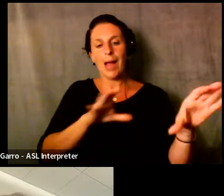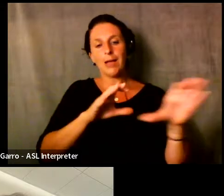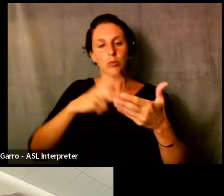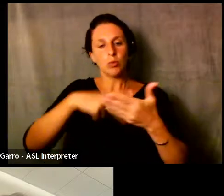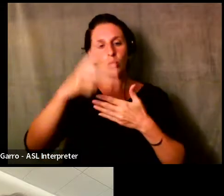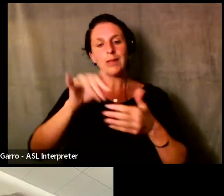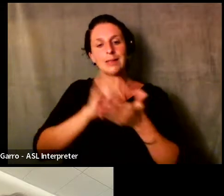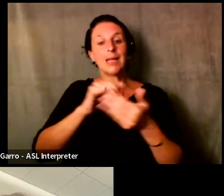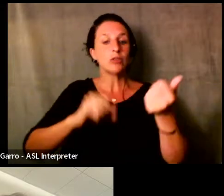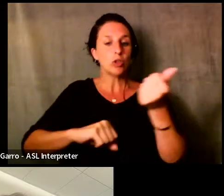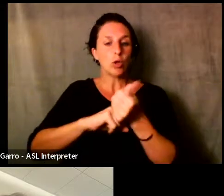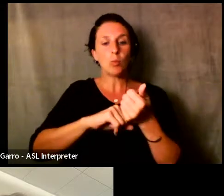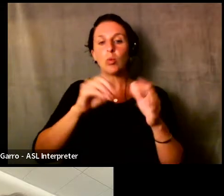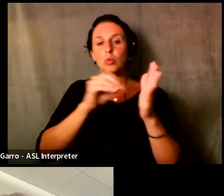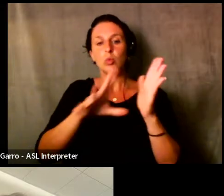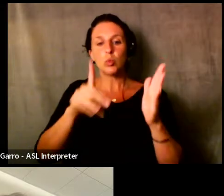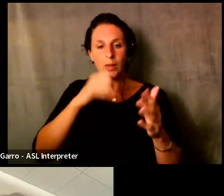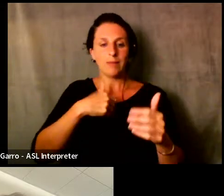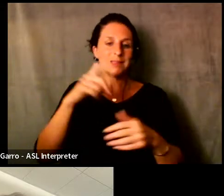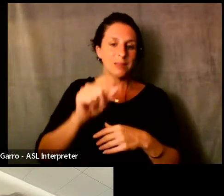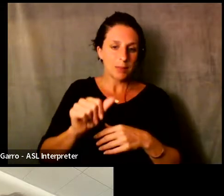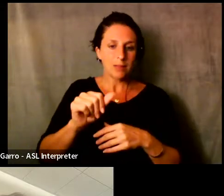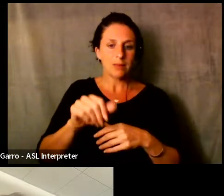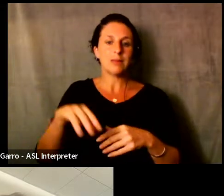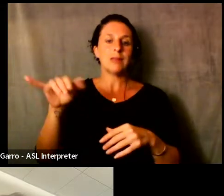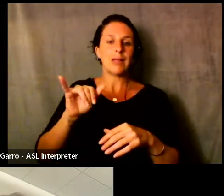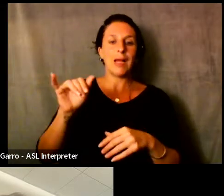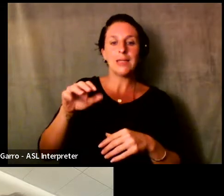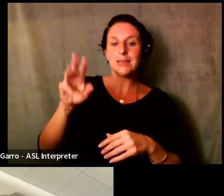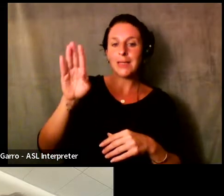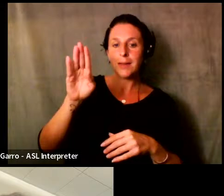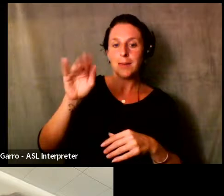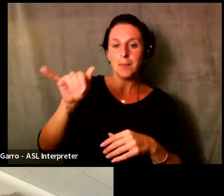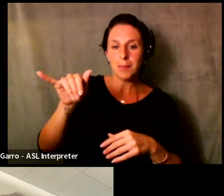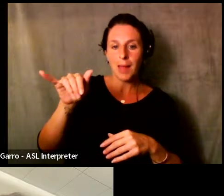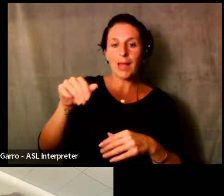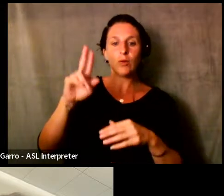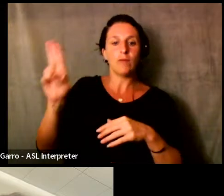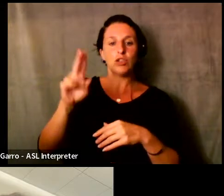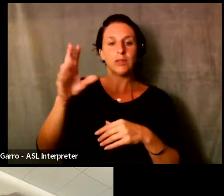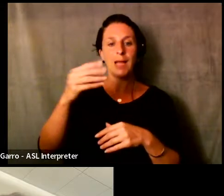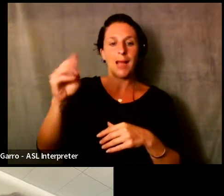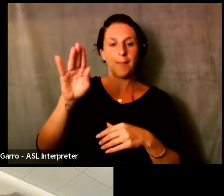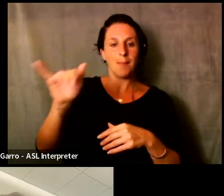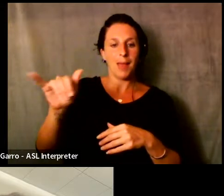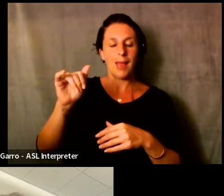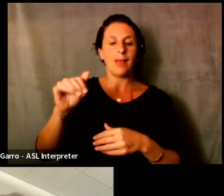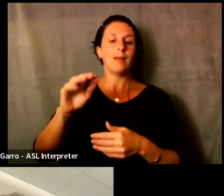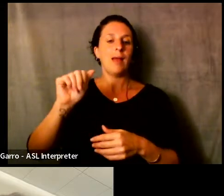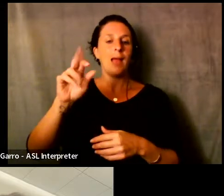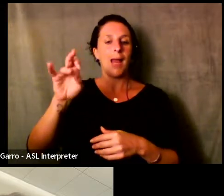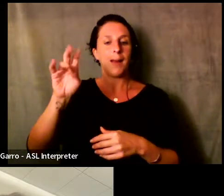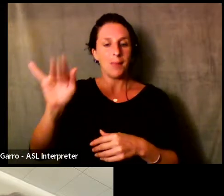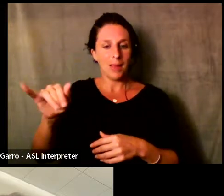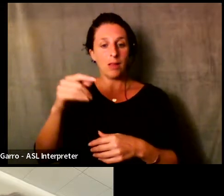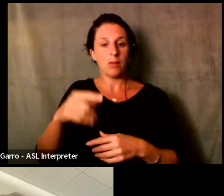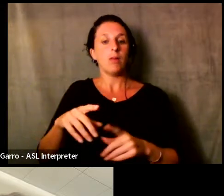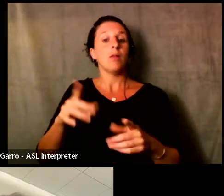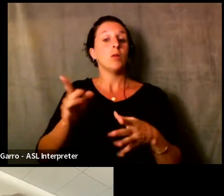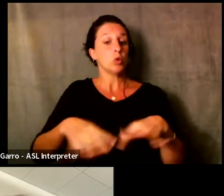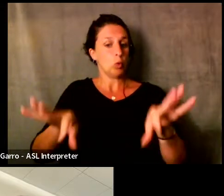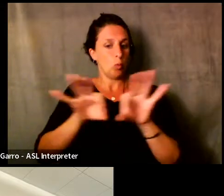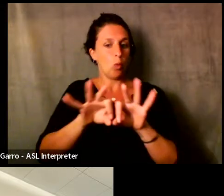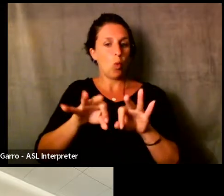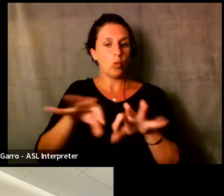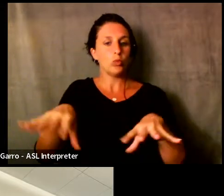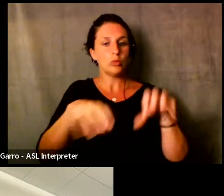students with disabilities, such as the Bay University and Bay Academy. And whereas it is important to take time